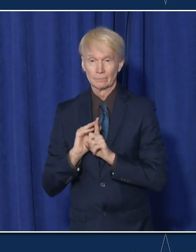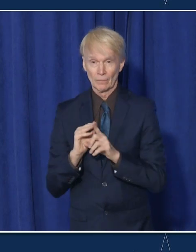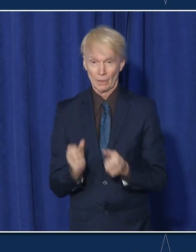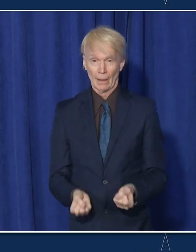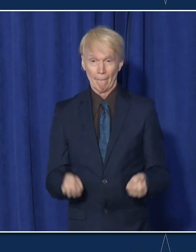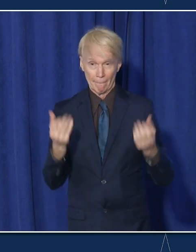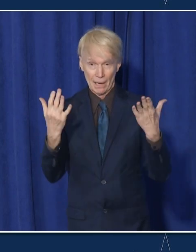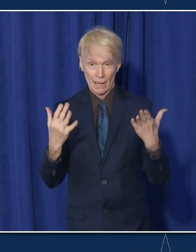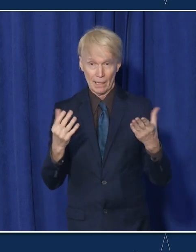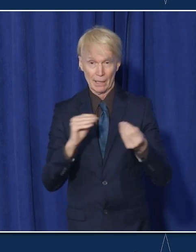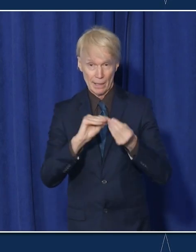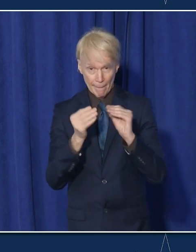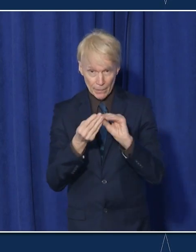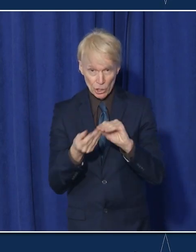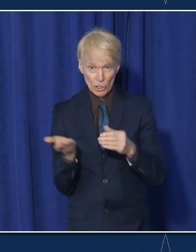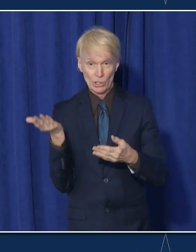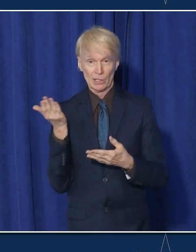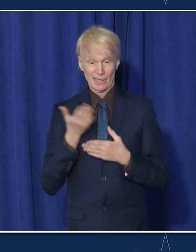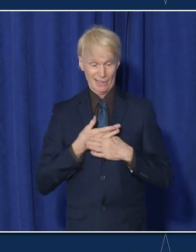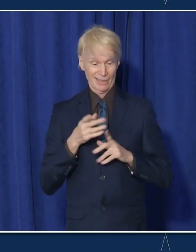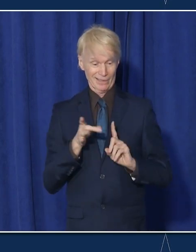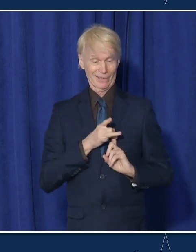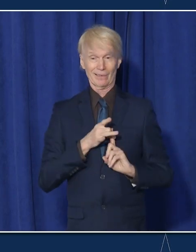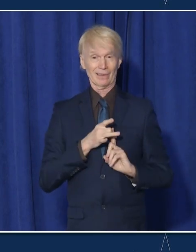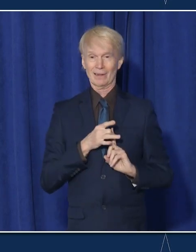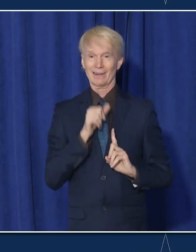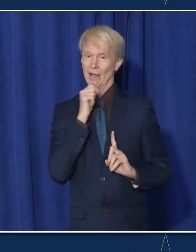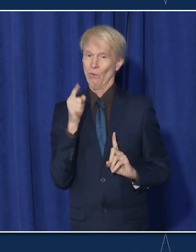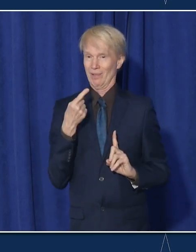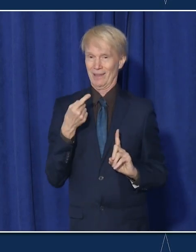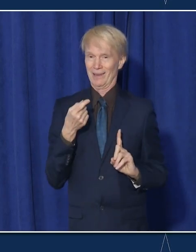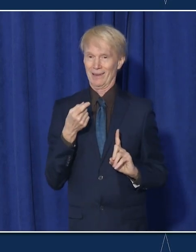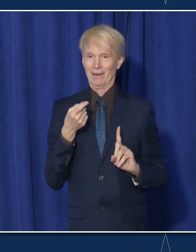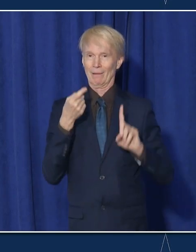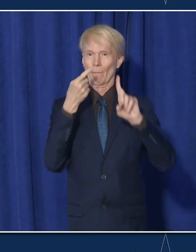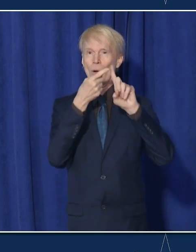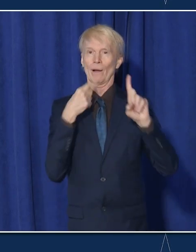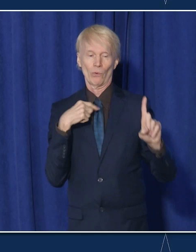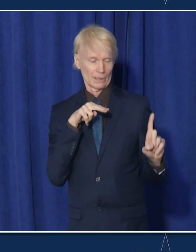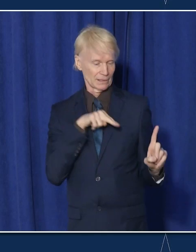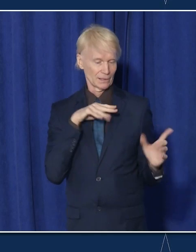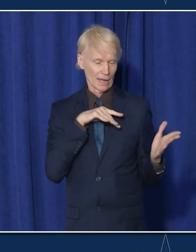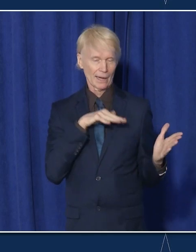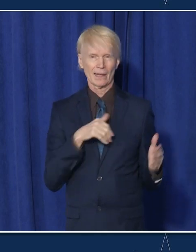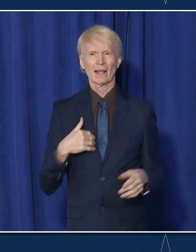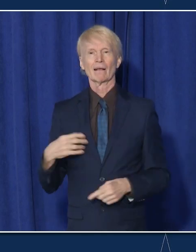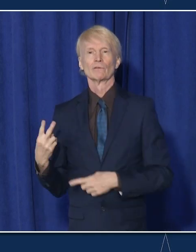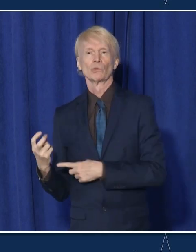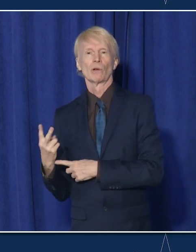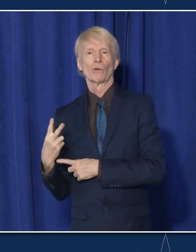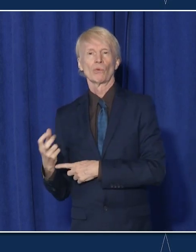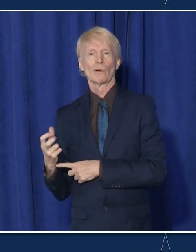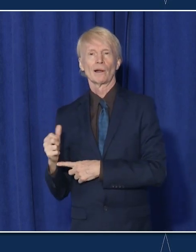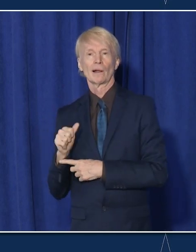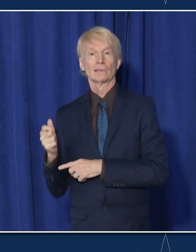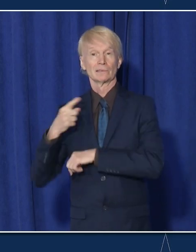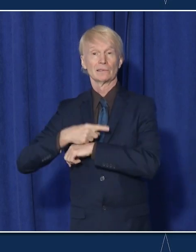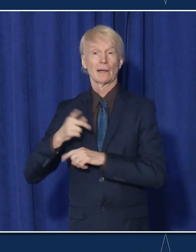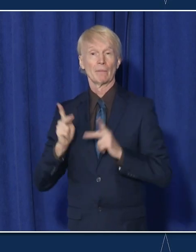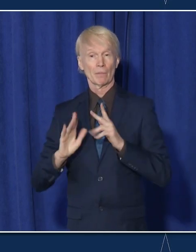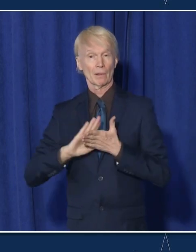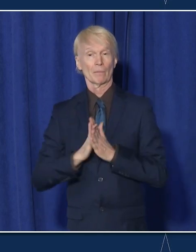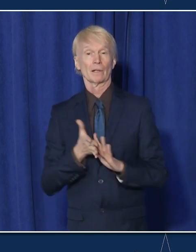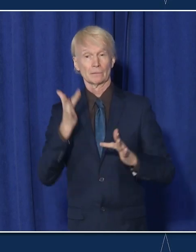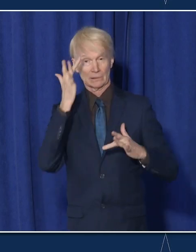increase in cases is not the only thing that we are looking at. 200, 300 cases a day means